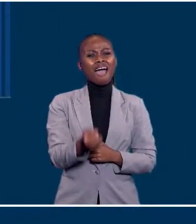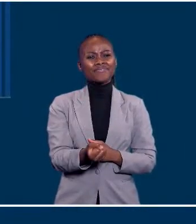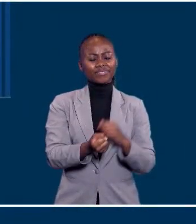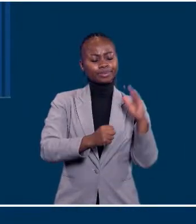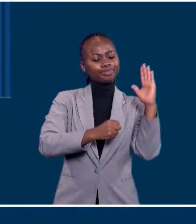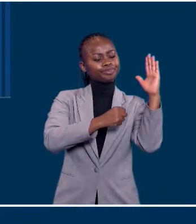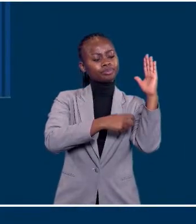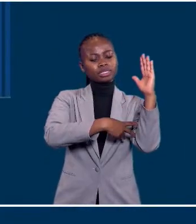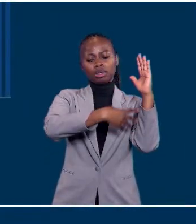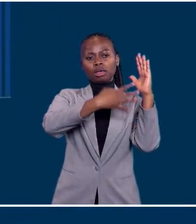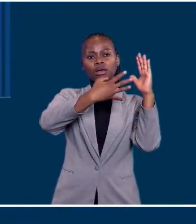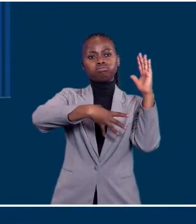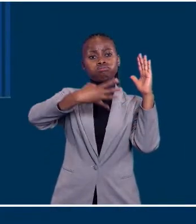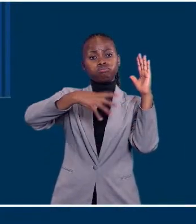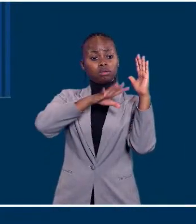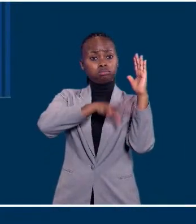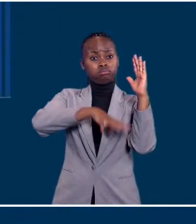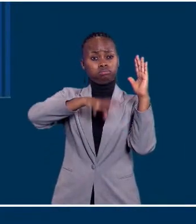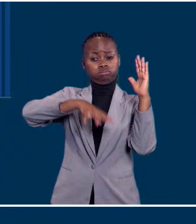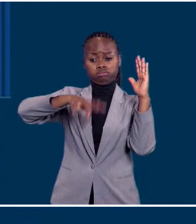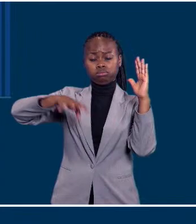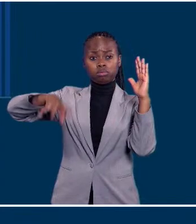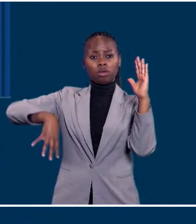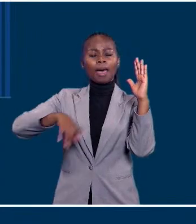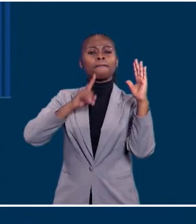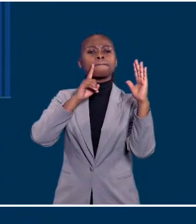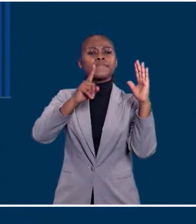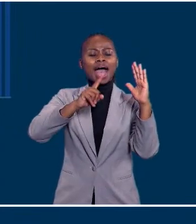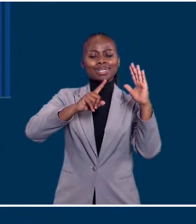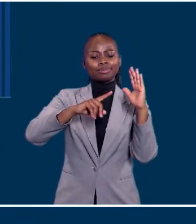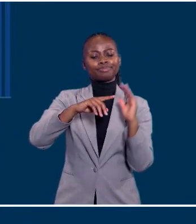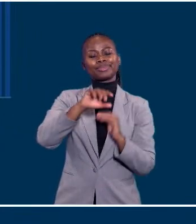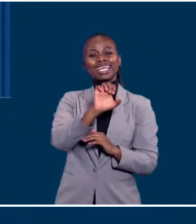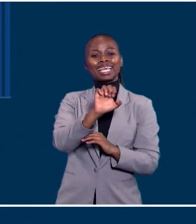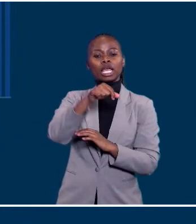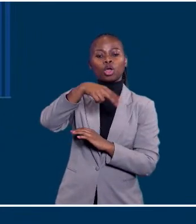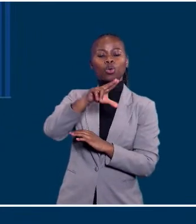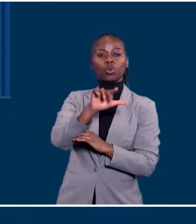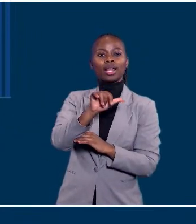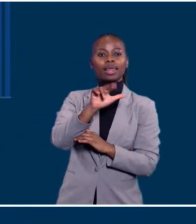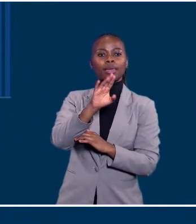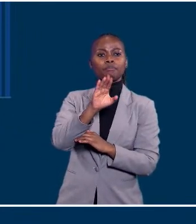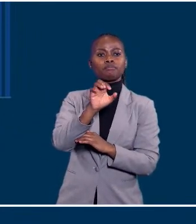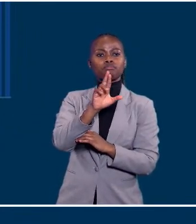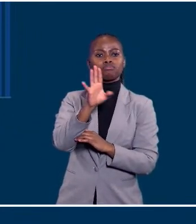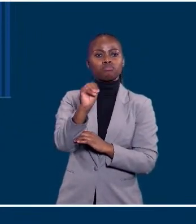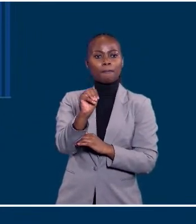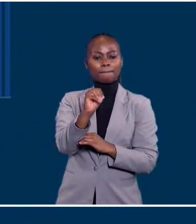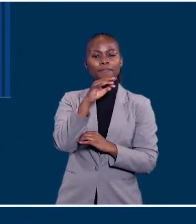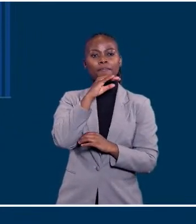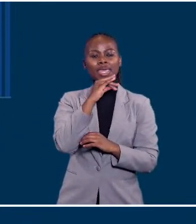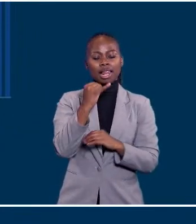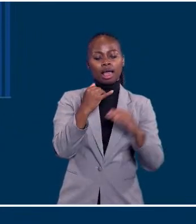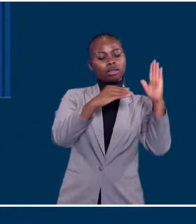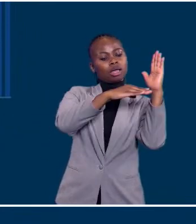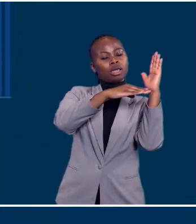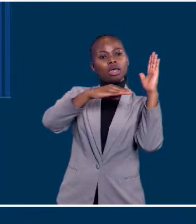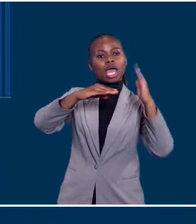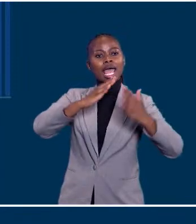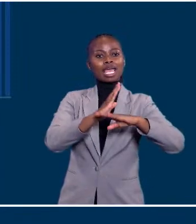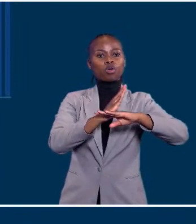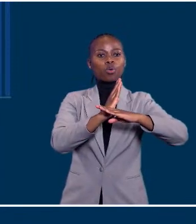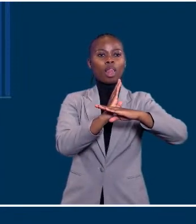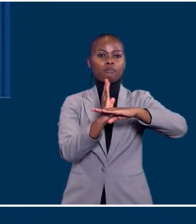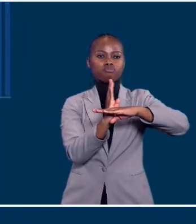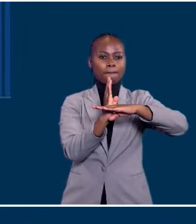risk premium, which is the blue, dominates our calculation of what the neutral real interest rate is. For a